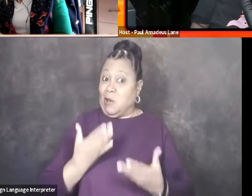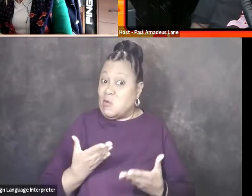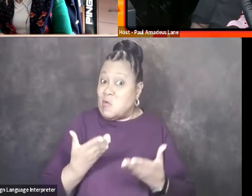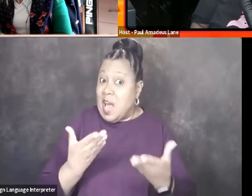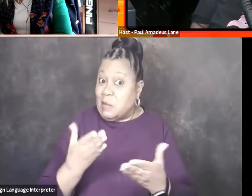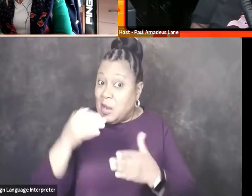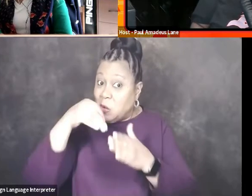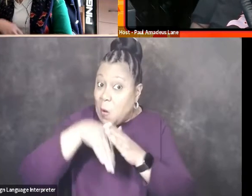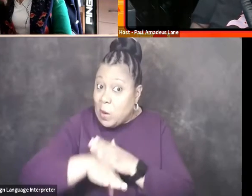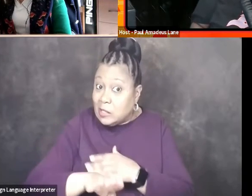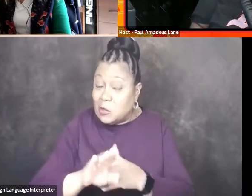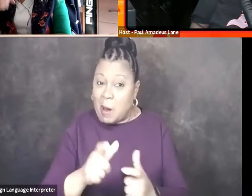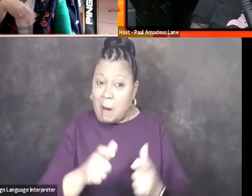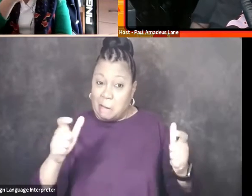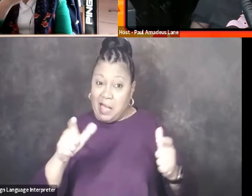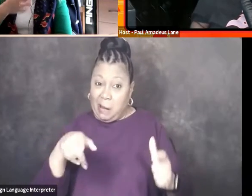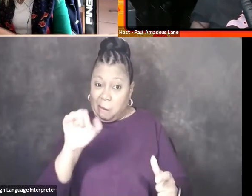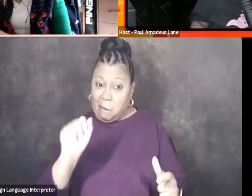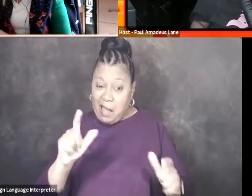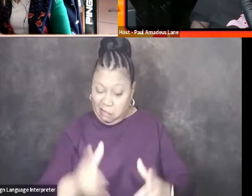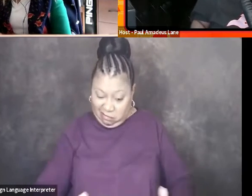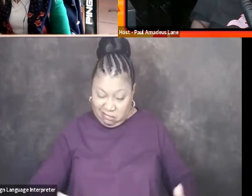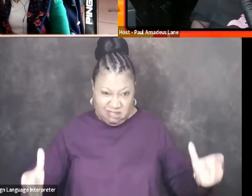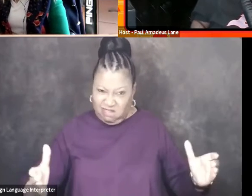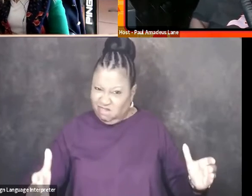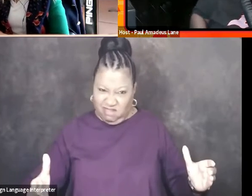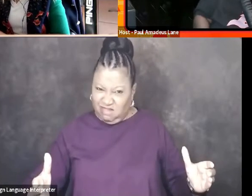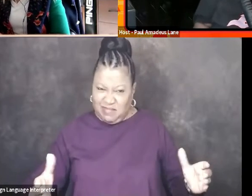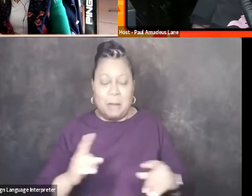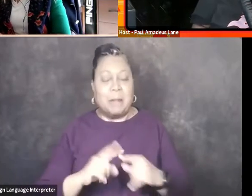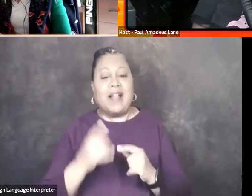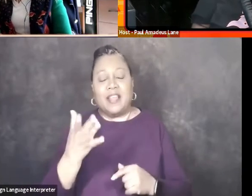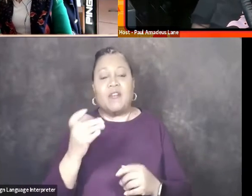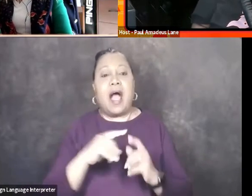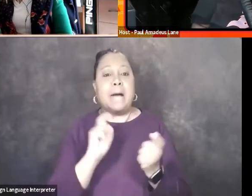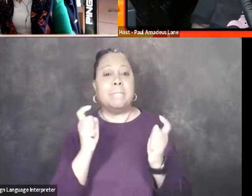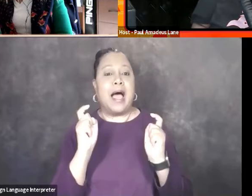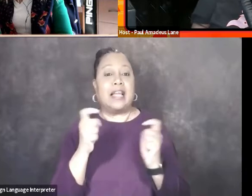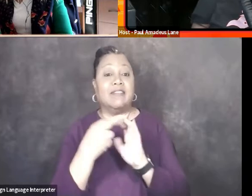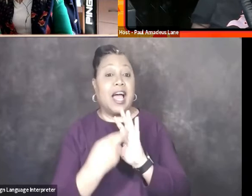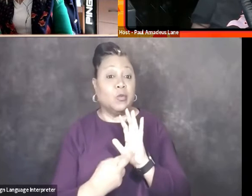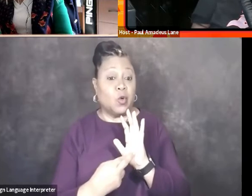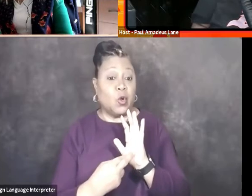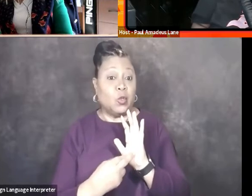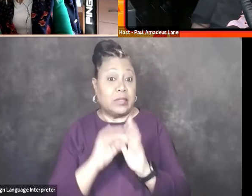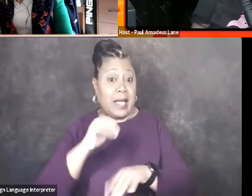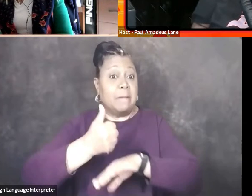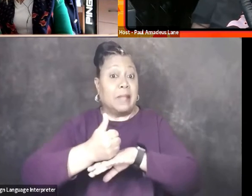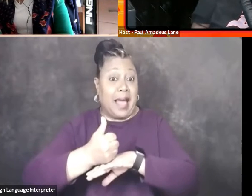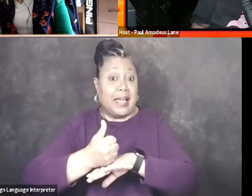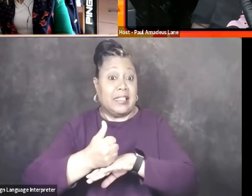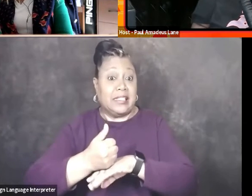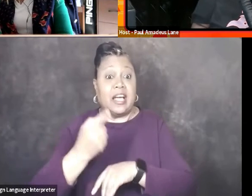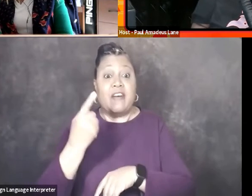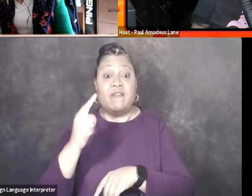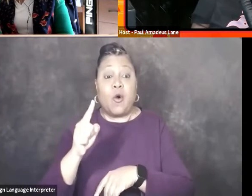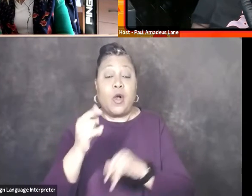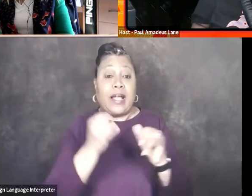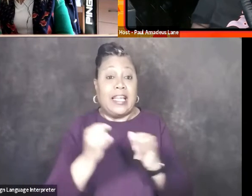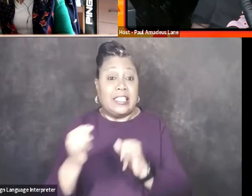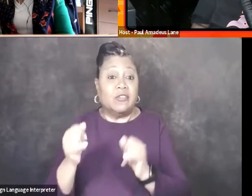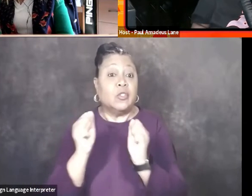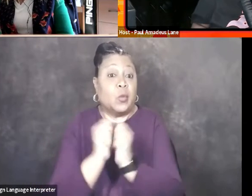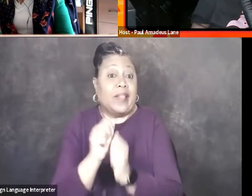it going down into a big potbelly bunker. There are modified rules in place for individuals